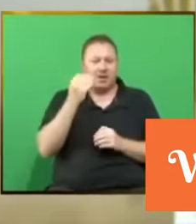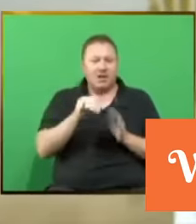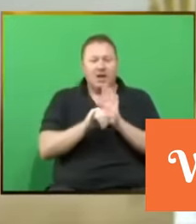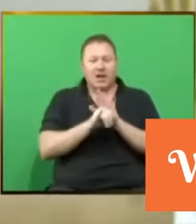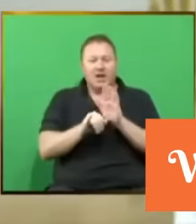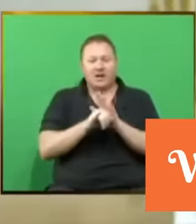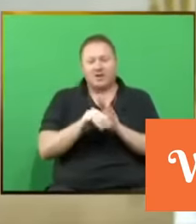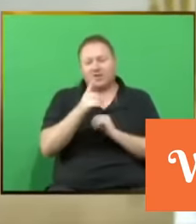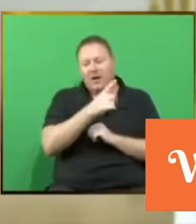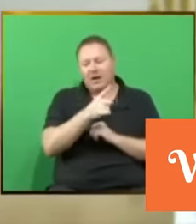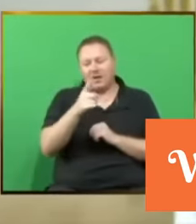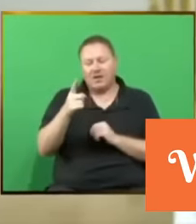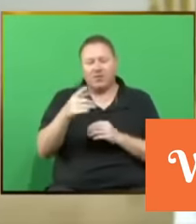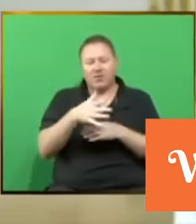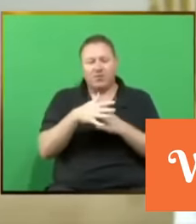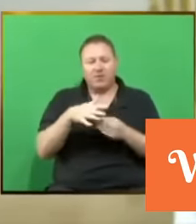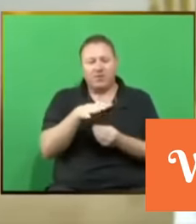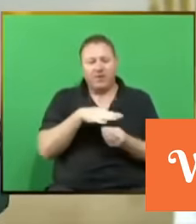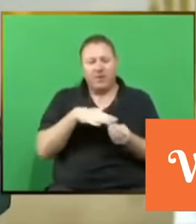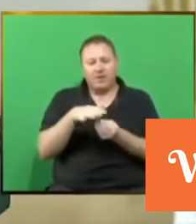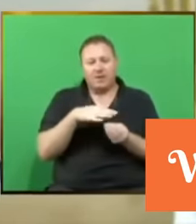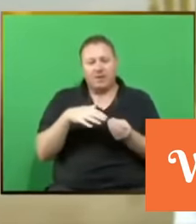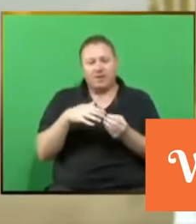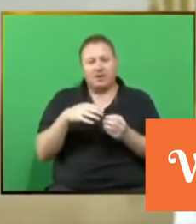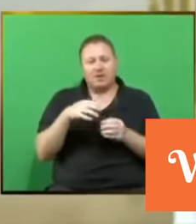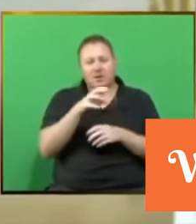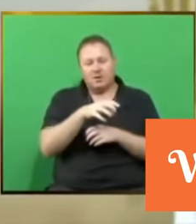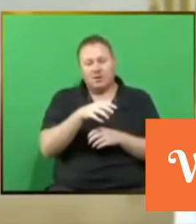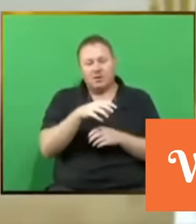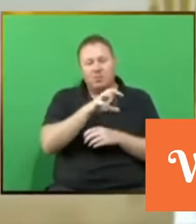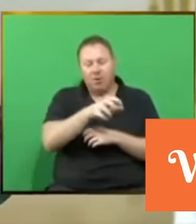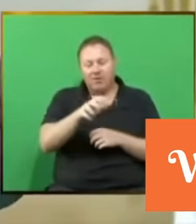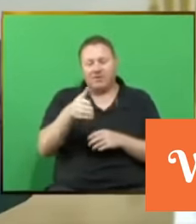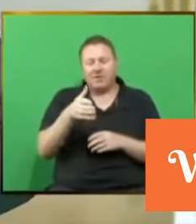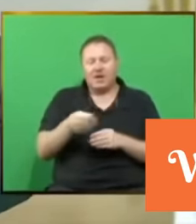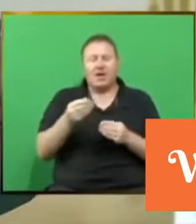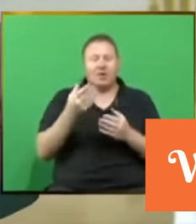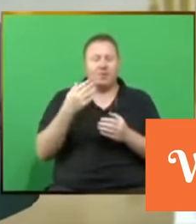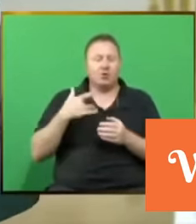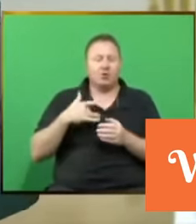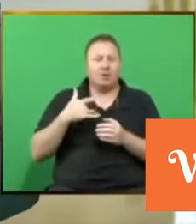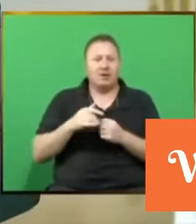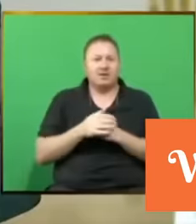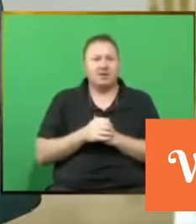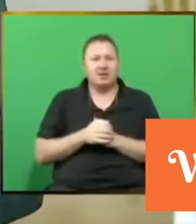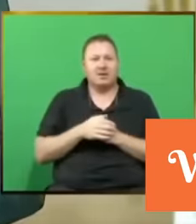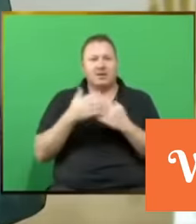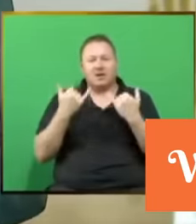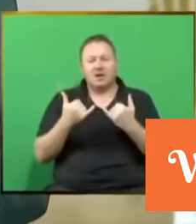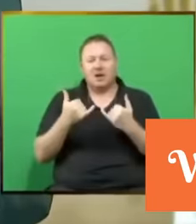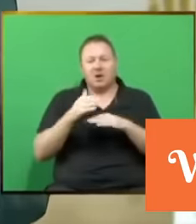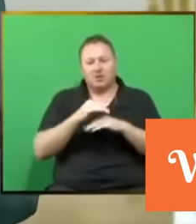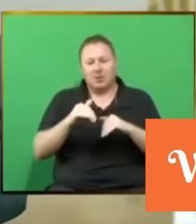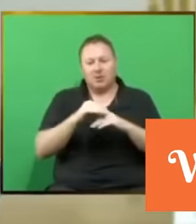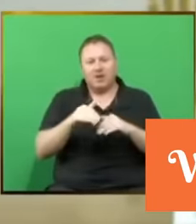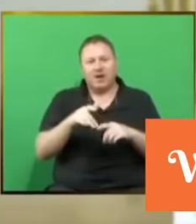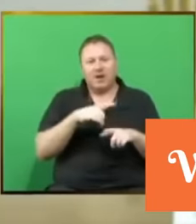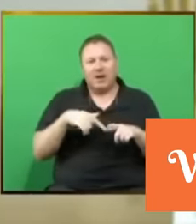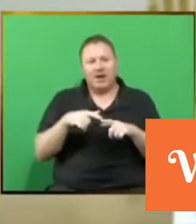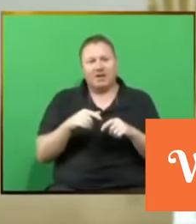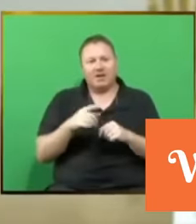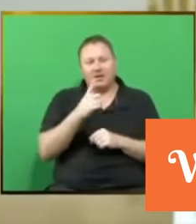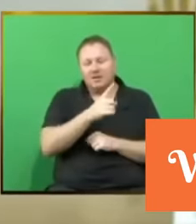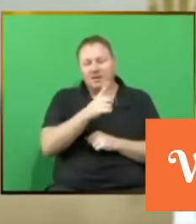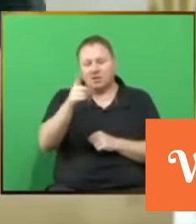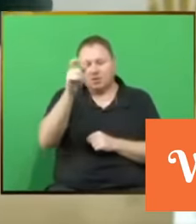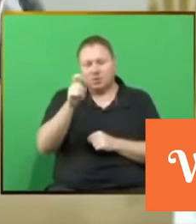every family in this province, in every municipality, and right now subdivide the land and give every